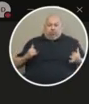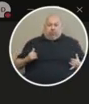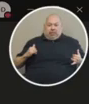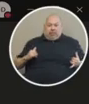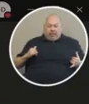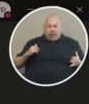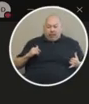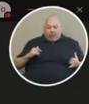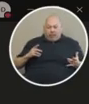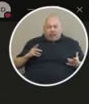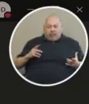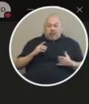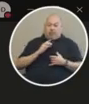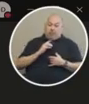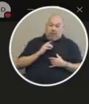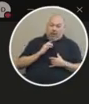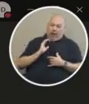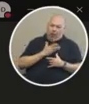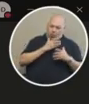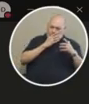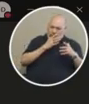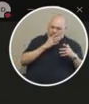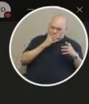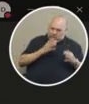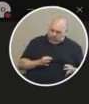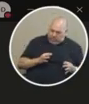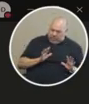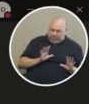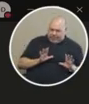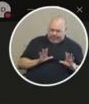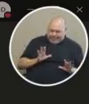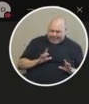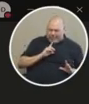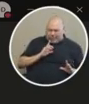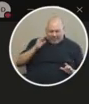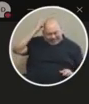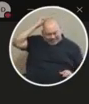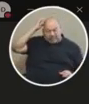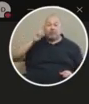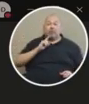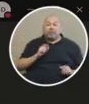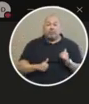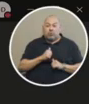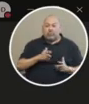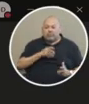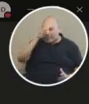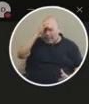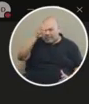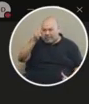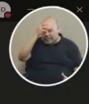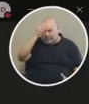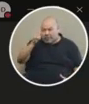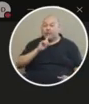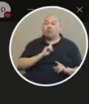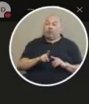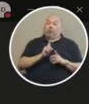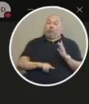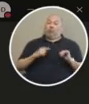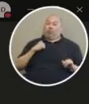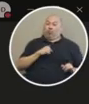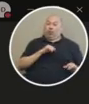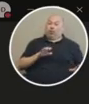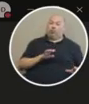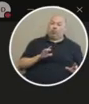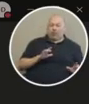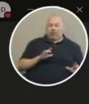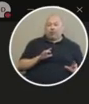aligns itself with these decisions that we're making, it's just common sense. So a lot of what we're doing is